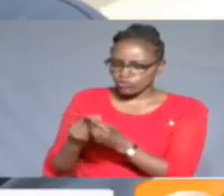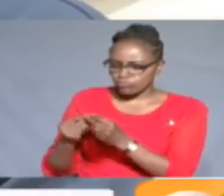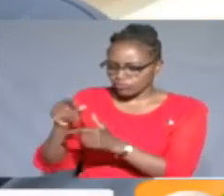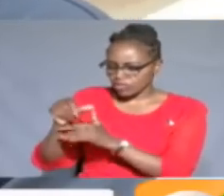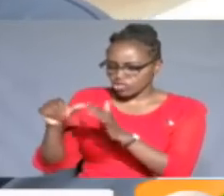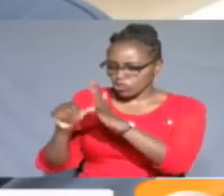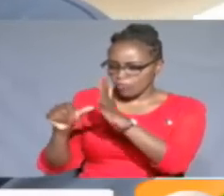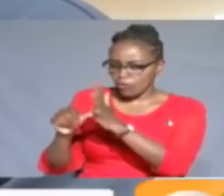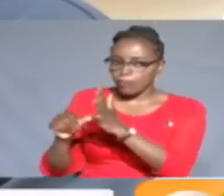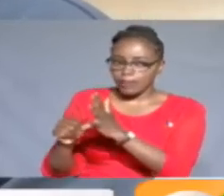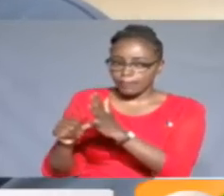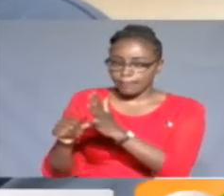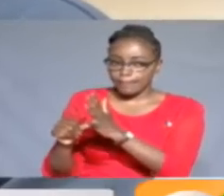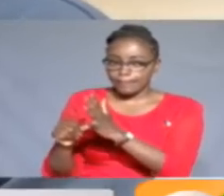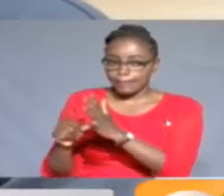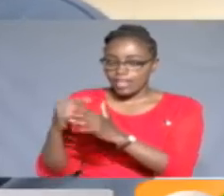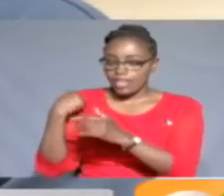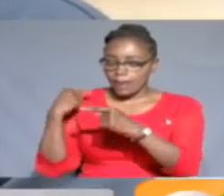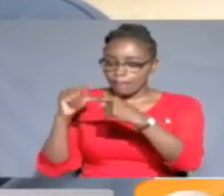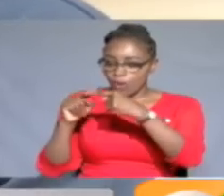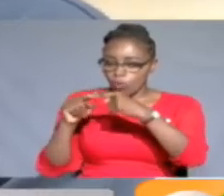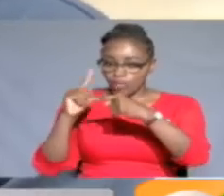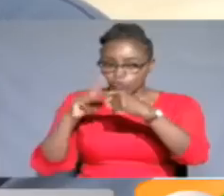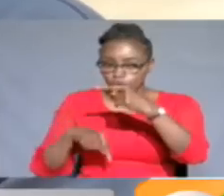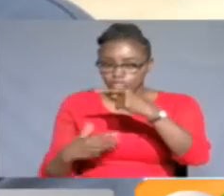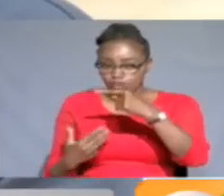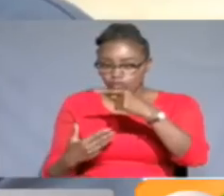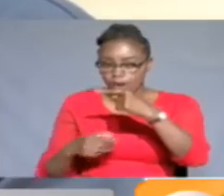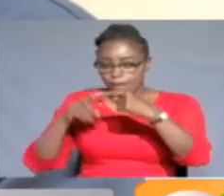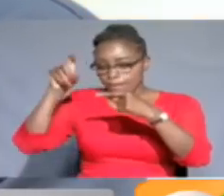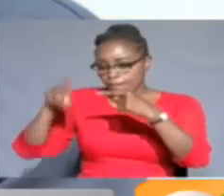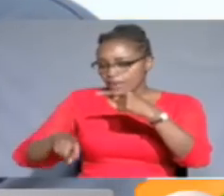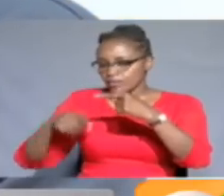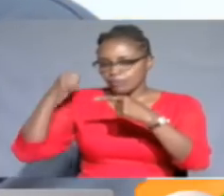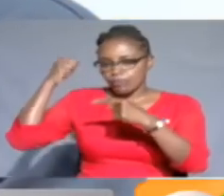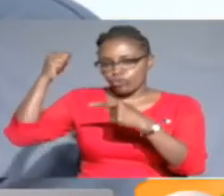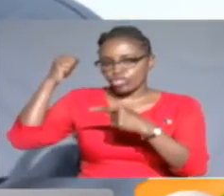menace, the number one thing, it has to be political.